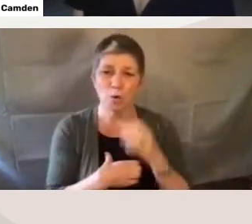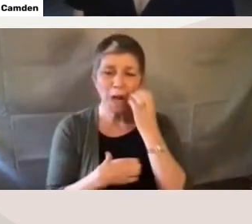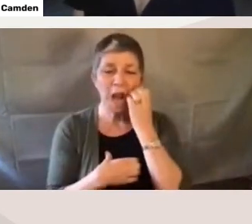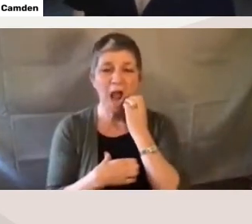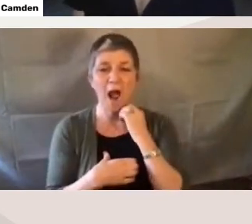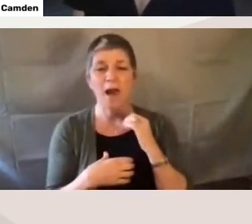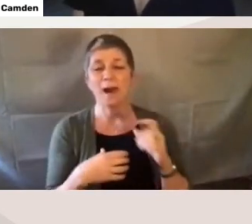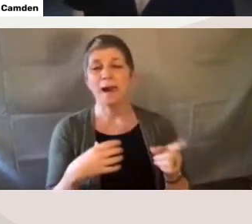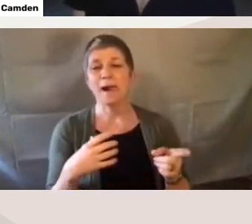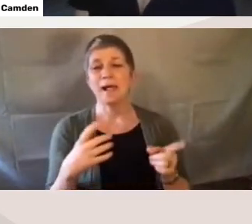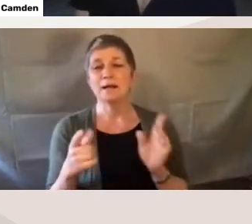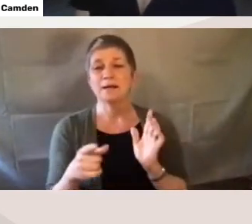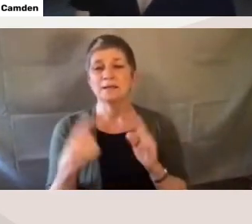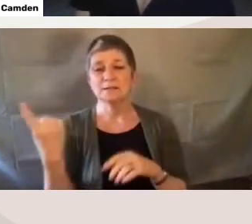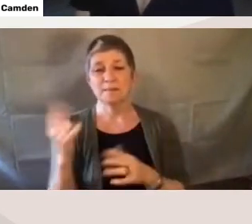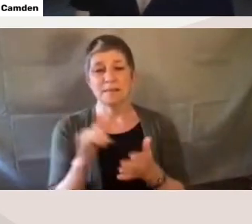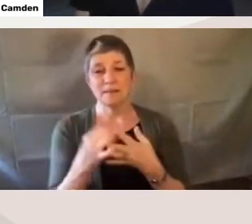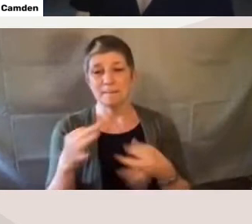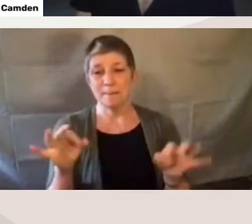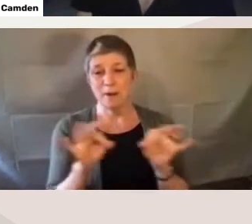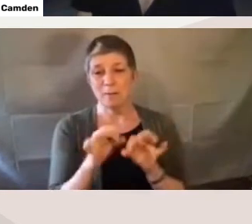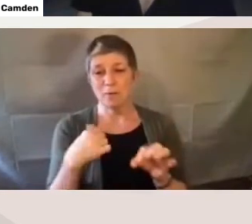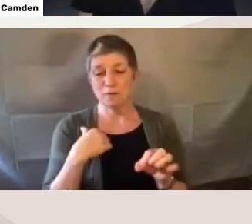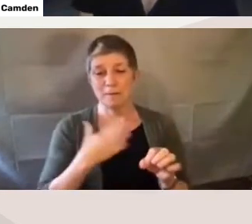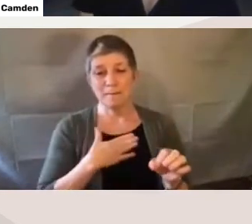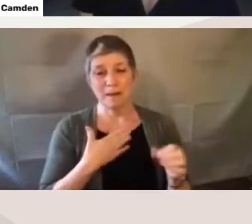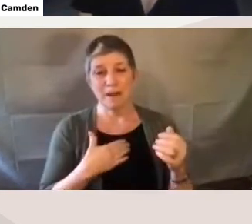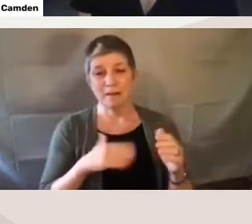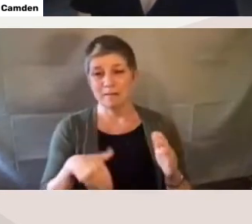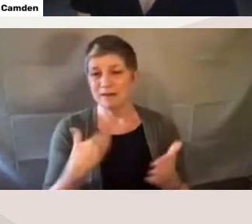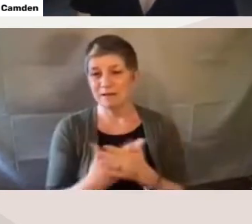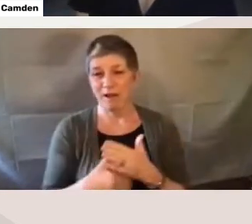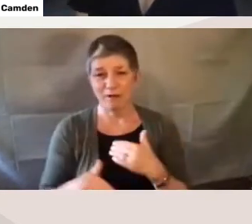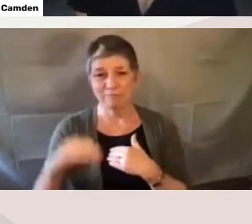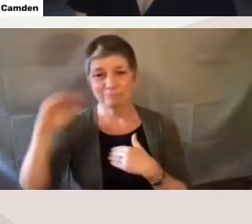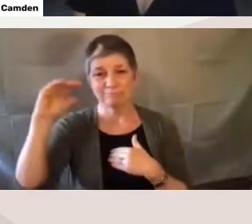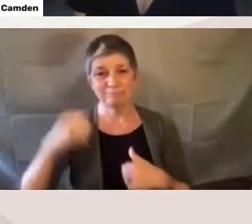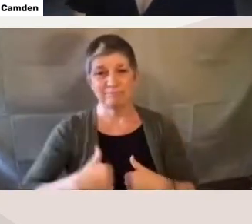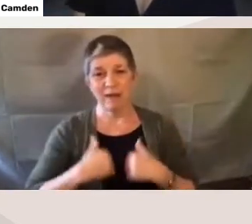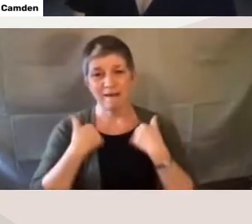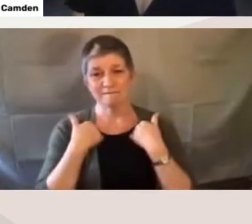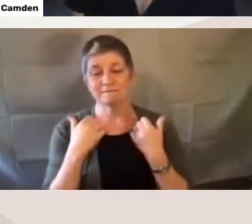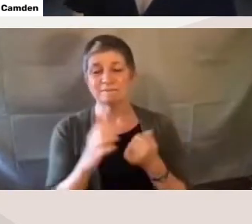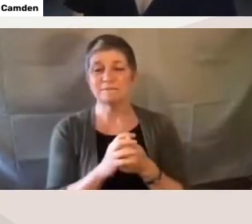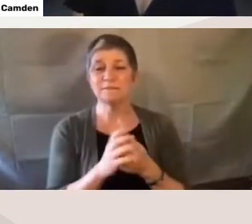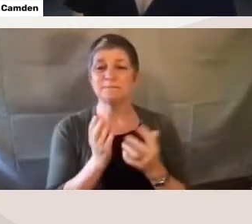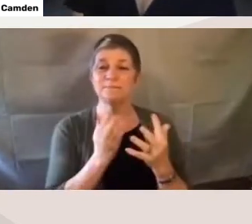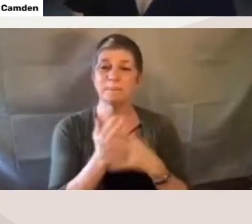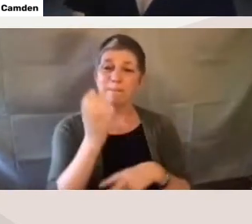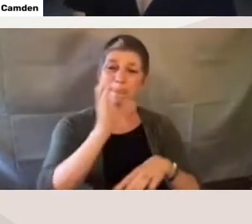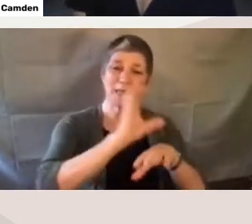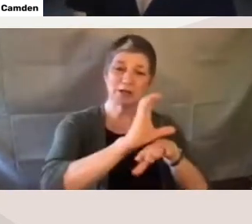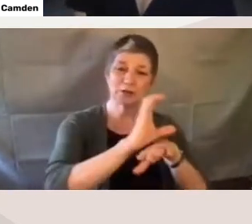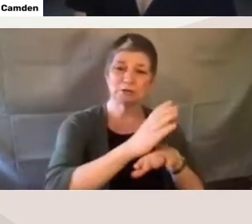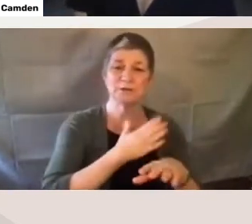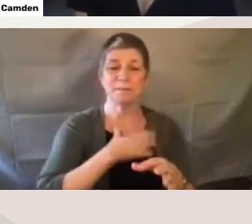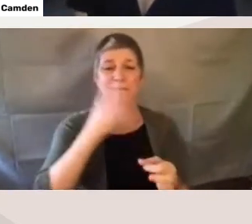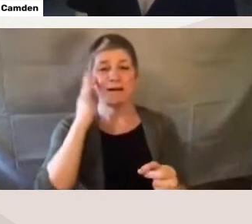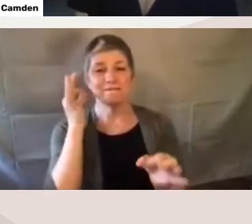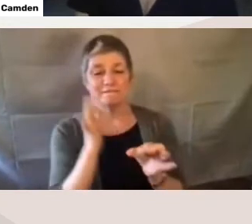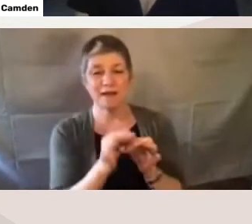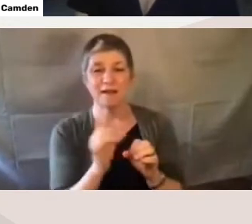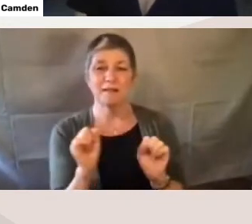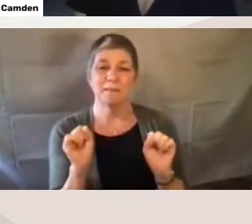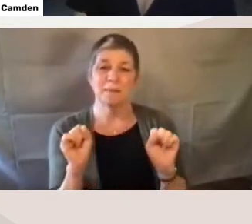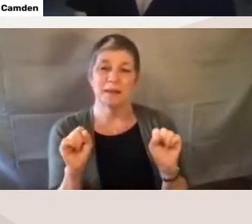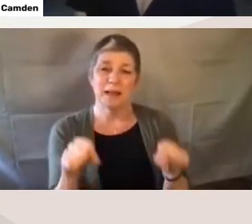And, it's something that's been important to me my entire life. And I think that through the church and my faith and being able to